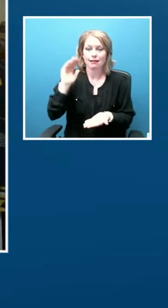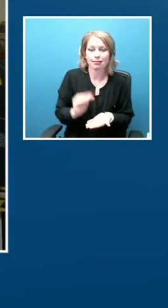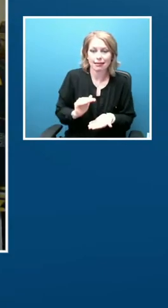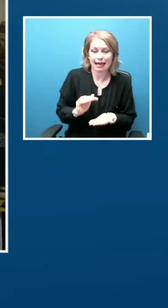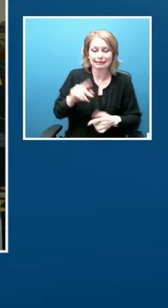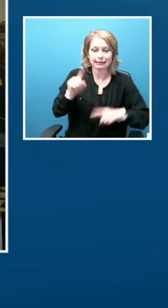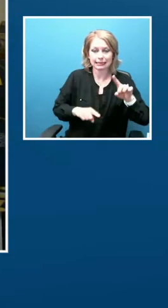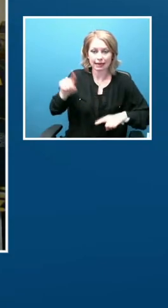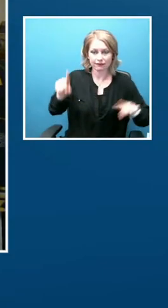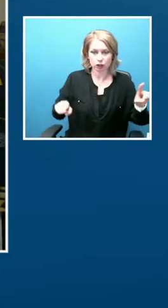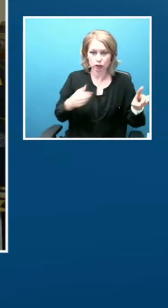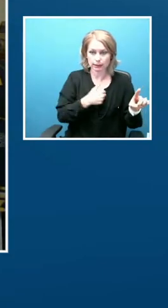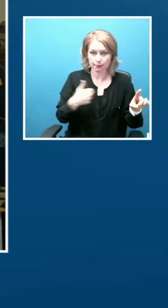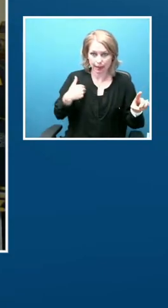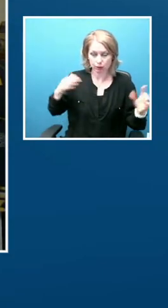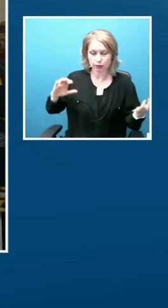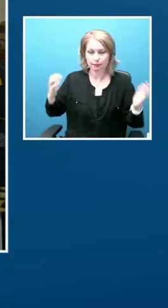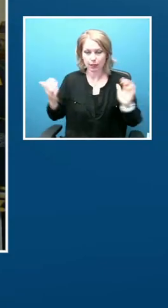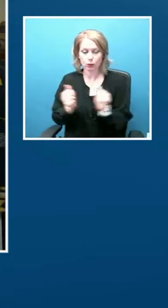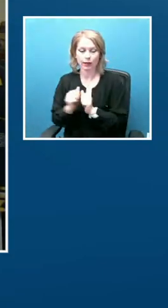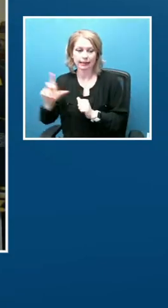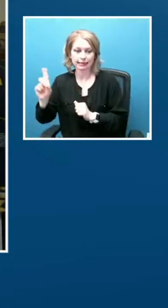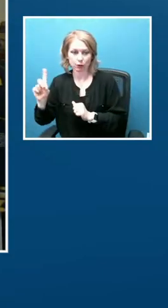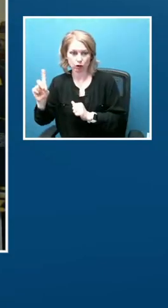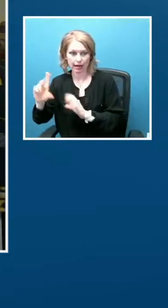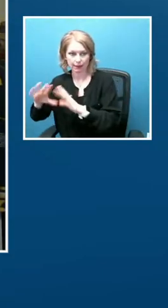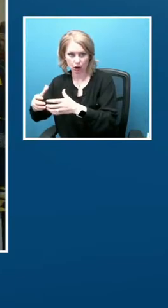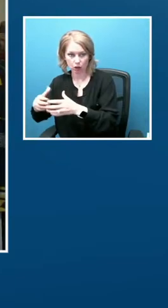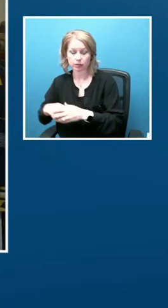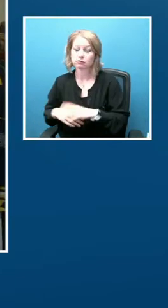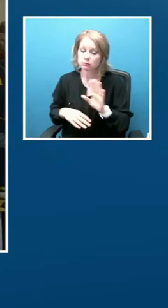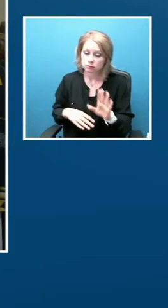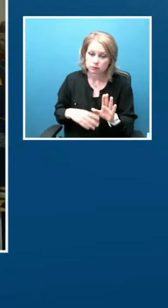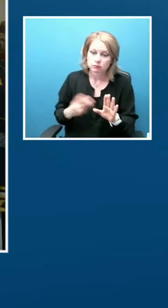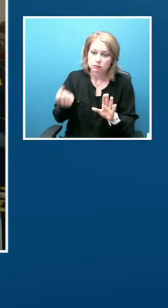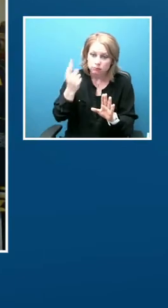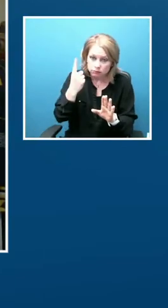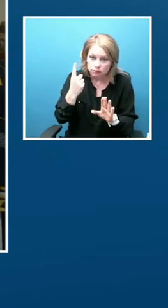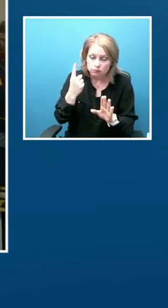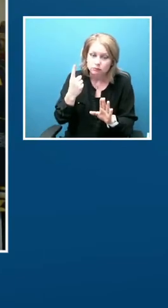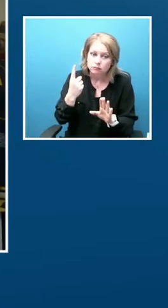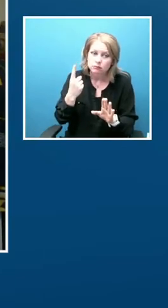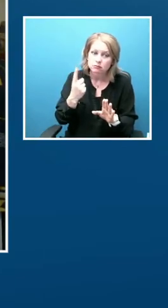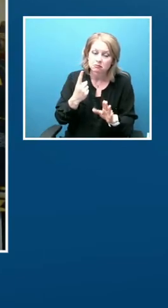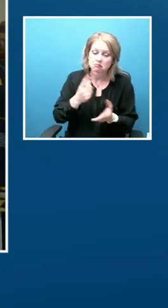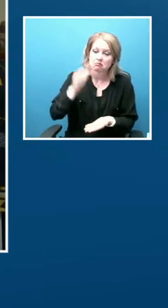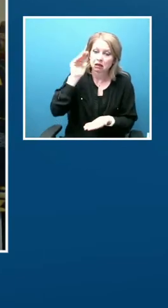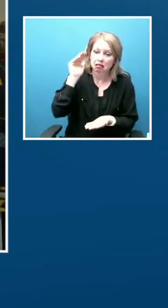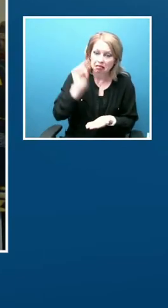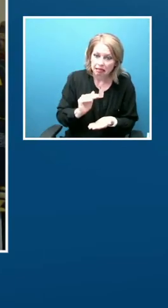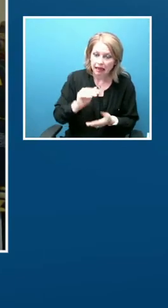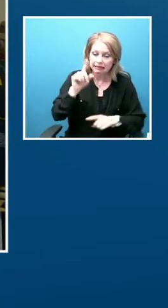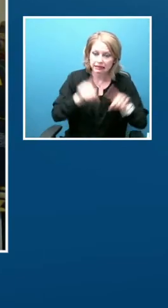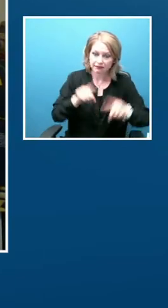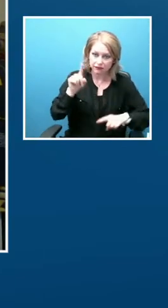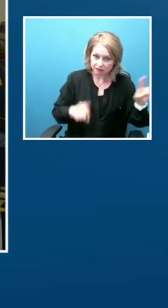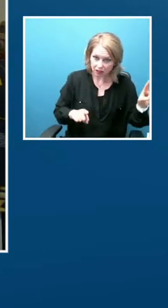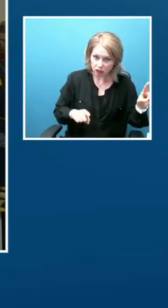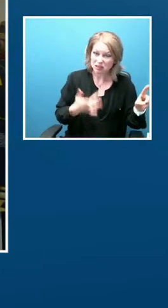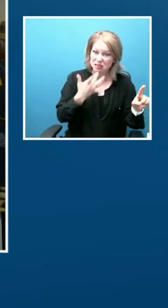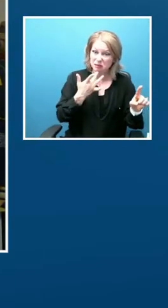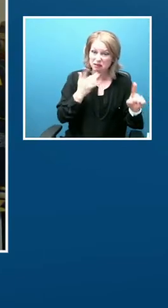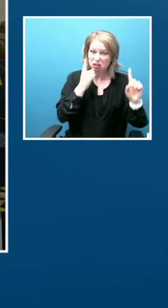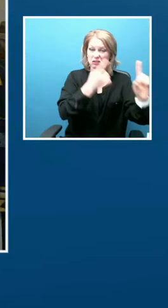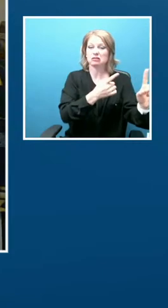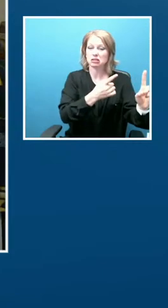in the Democratic electorate. Now, I won't deny that our party is less diverse than when we like, but that's why we've worked so